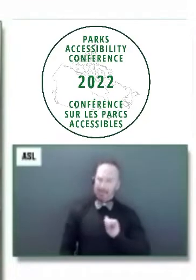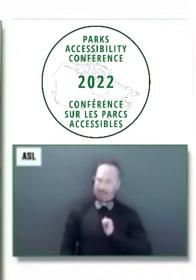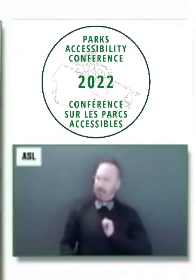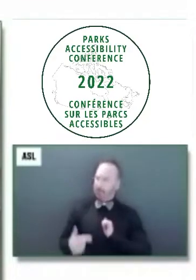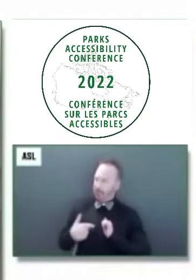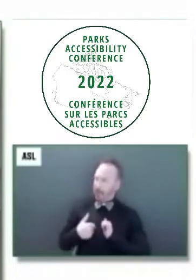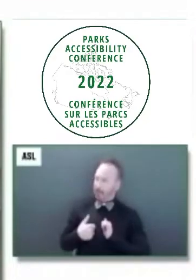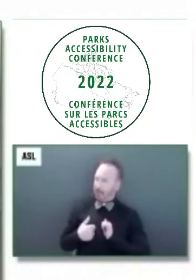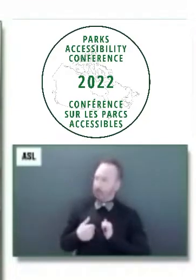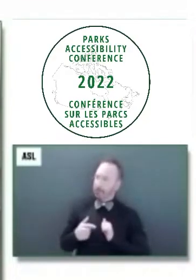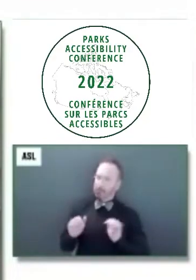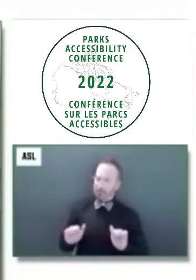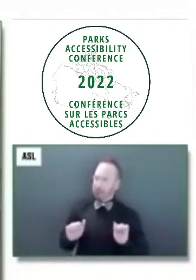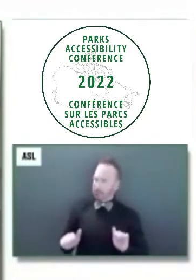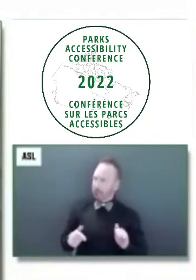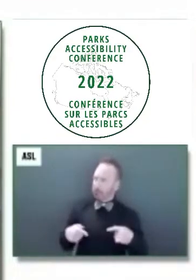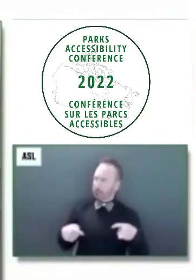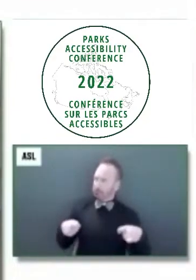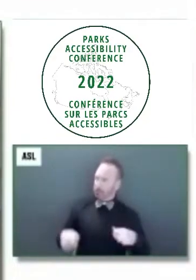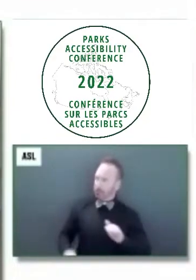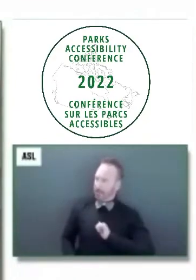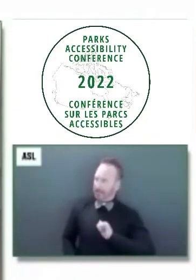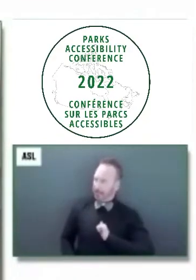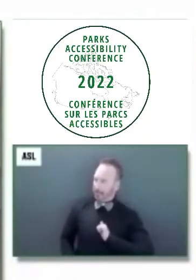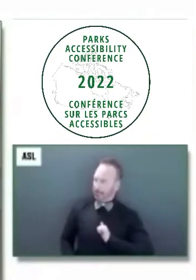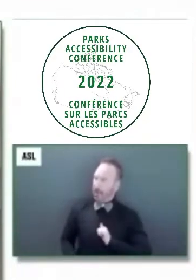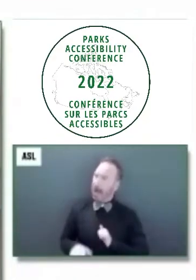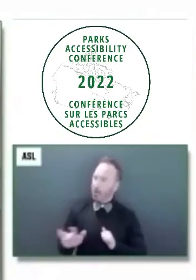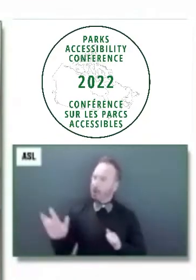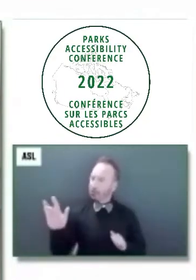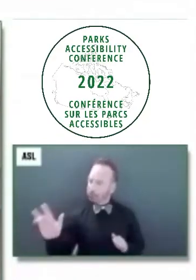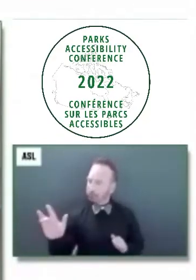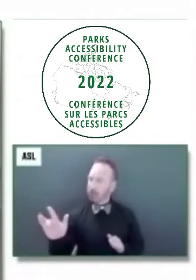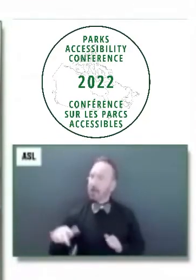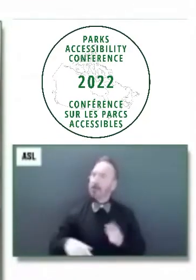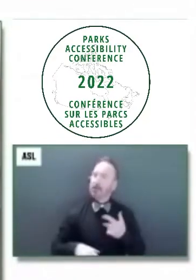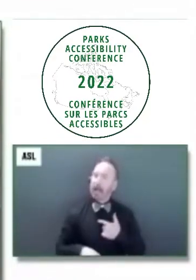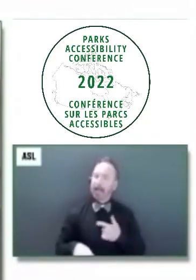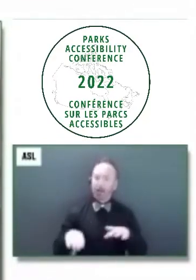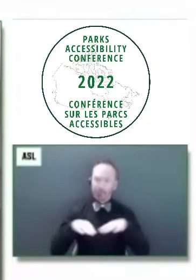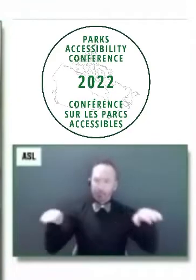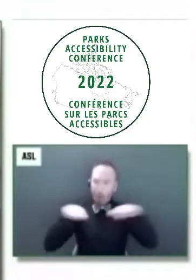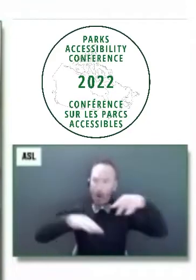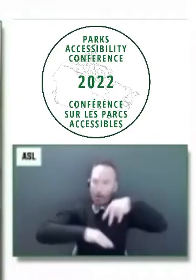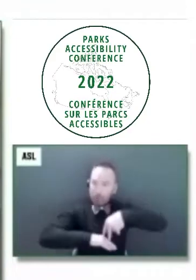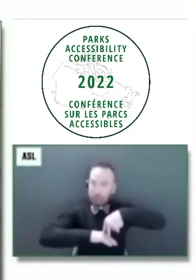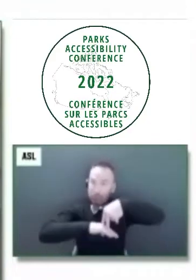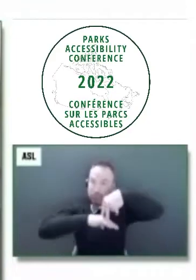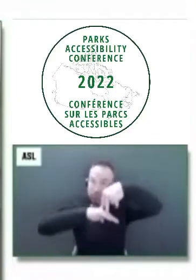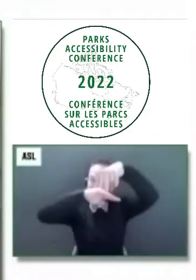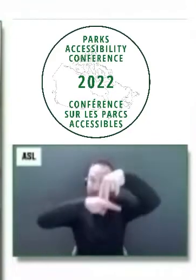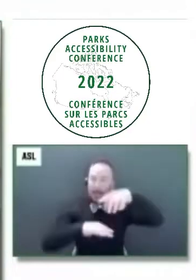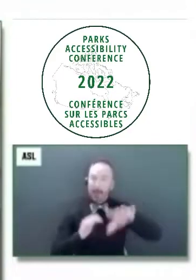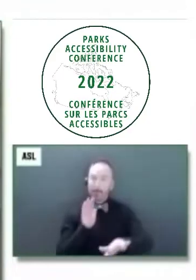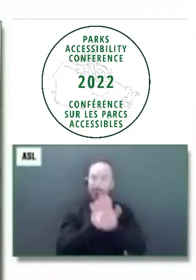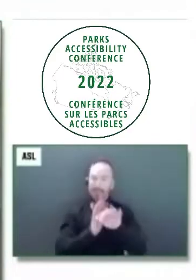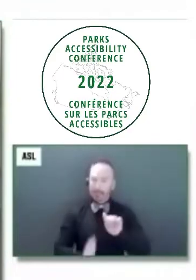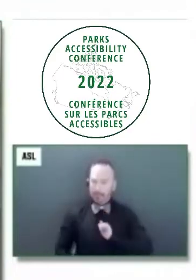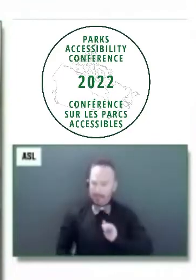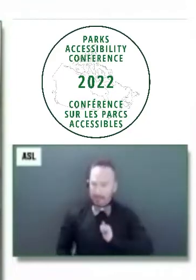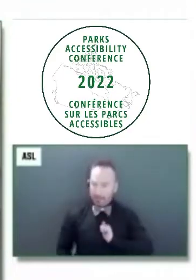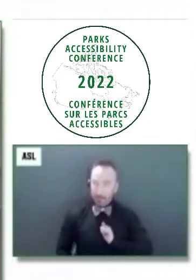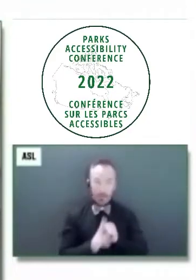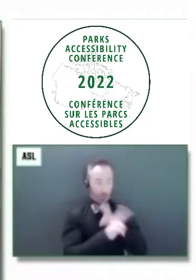I wish to go to on my own? Accessibility by design gets us into the realm of universal design, designing and